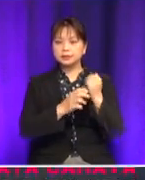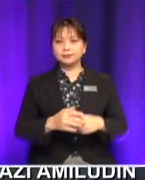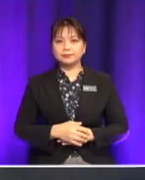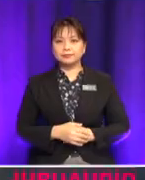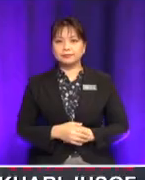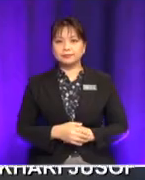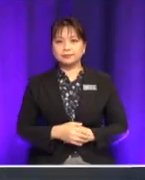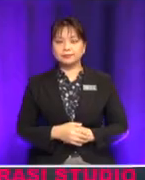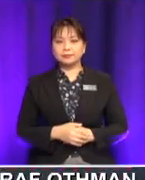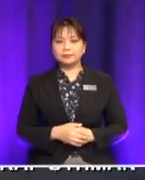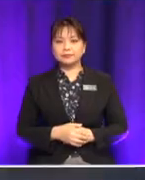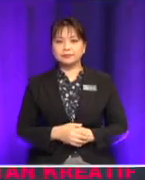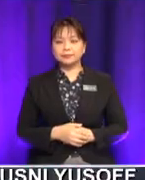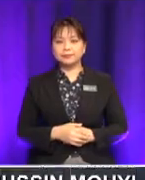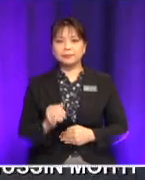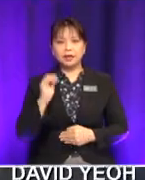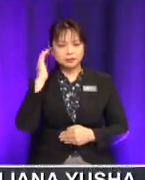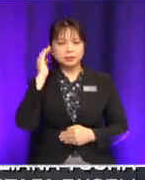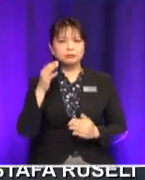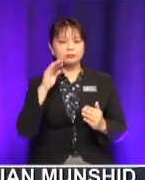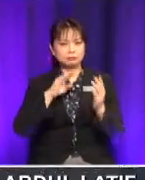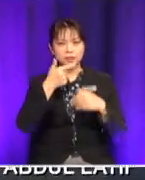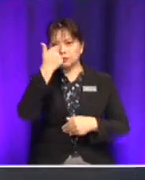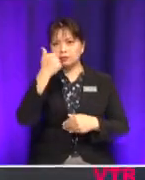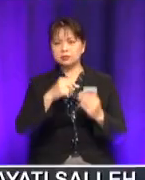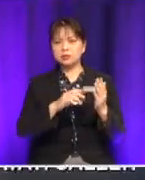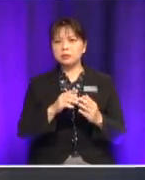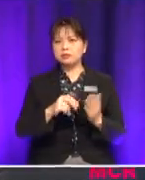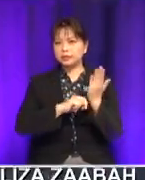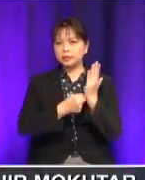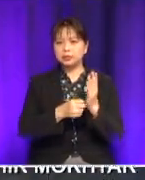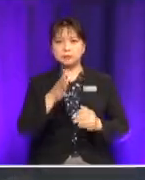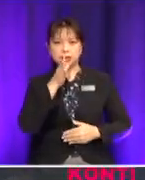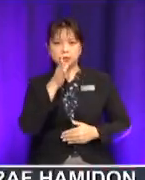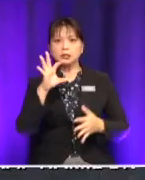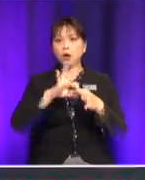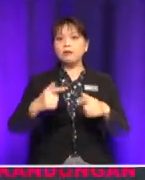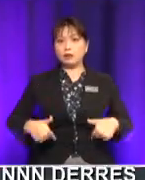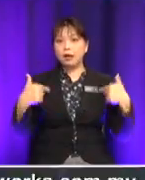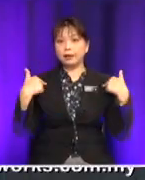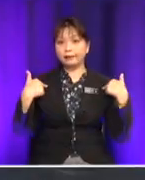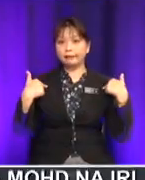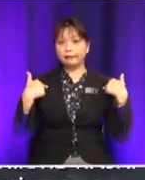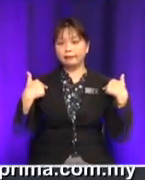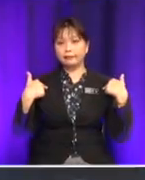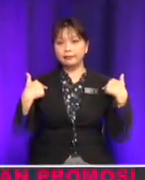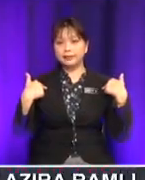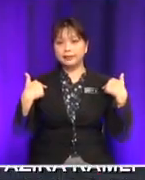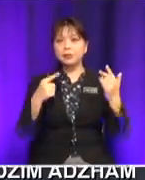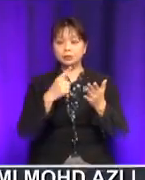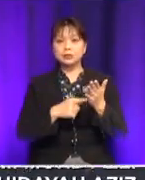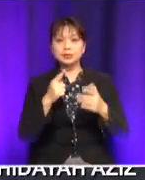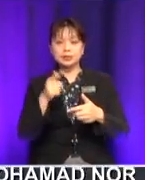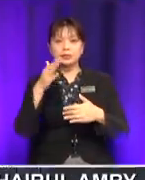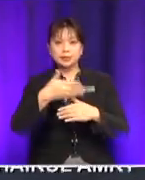Why is it? I think because nature is always a mother of life, of a sustainable life. Oh, yes. Okay. Bring it on. What's the next one? I want